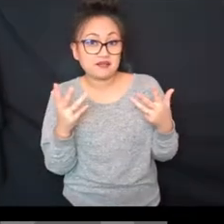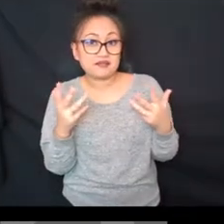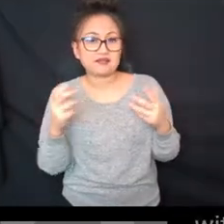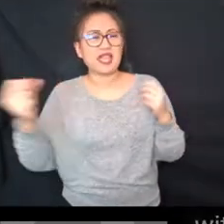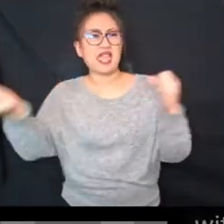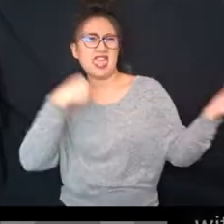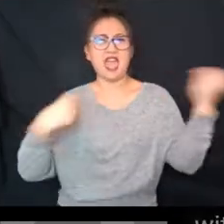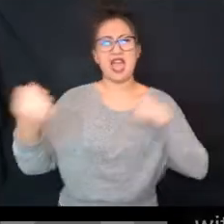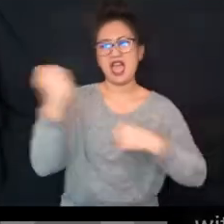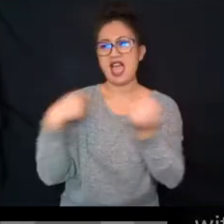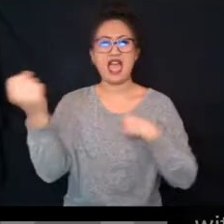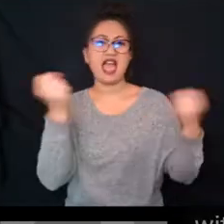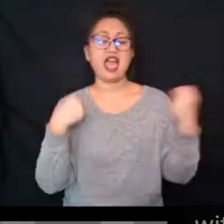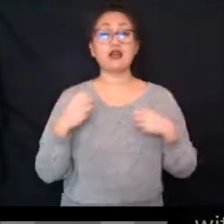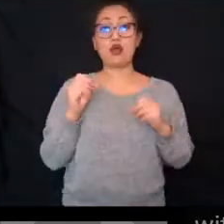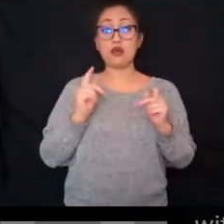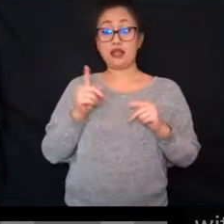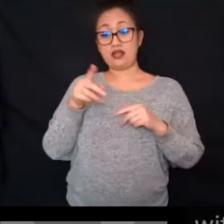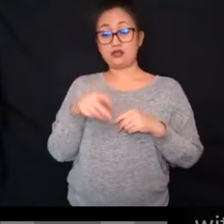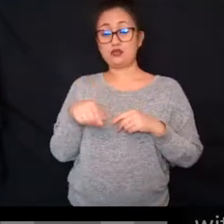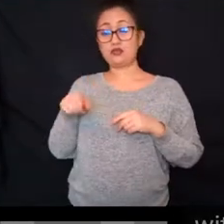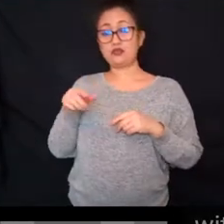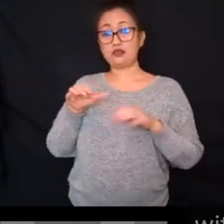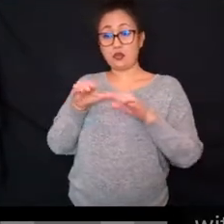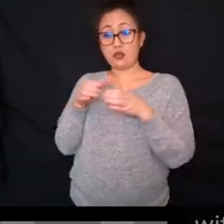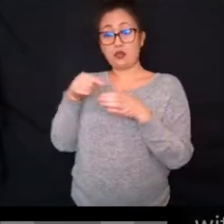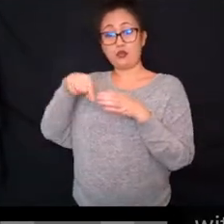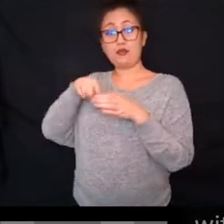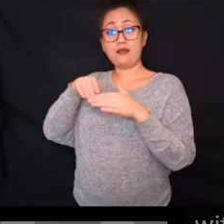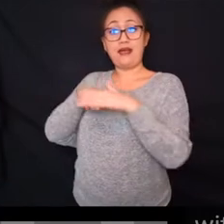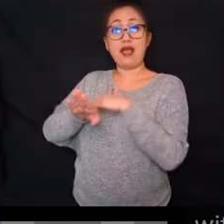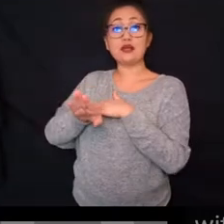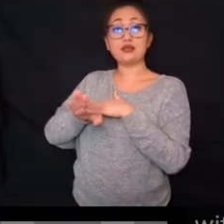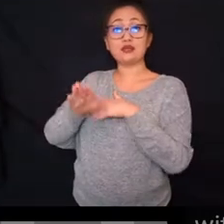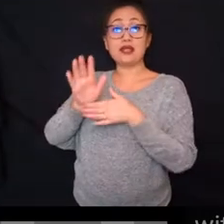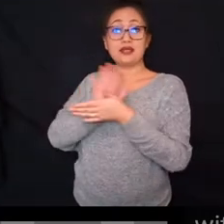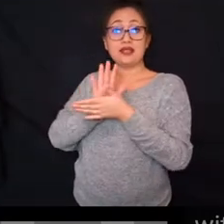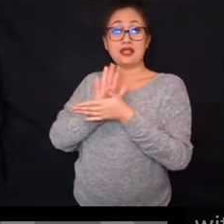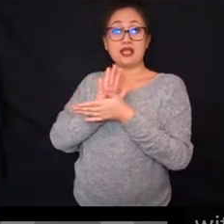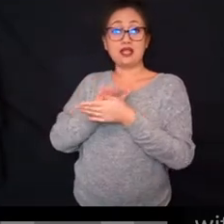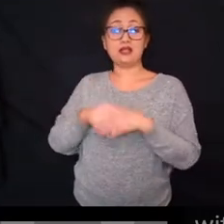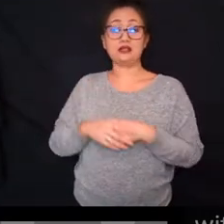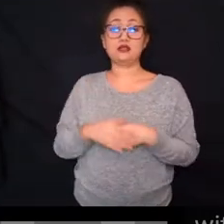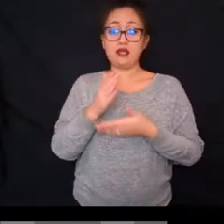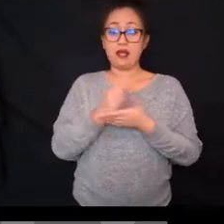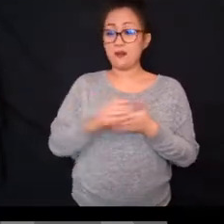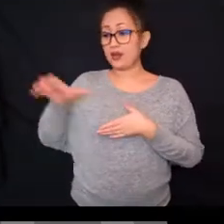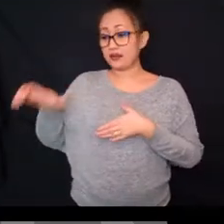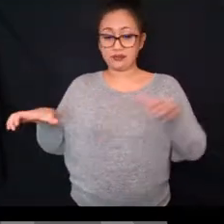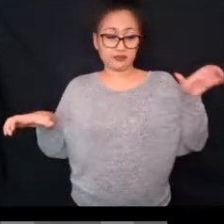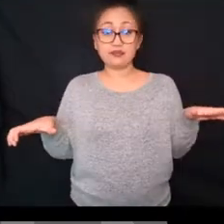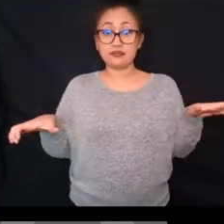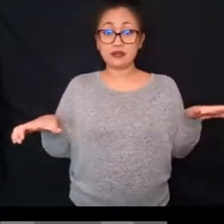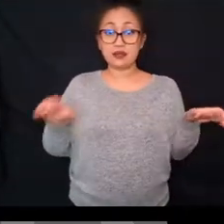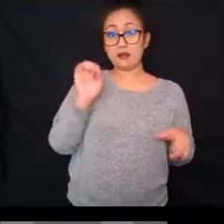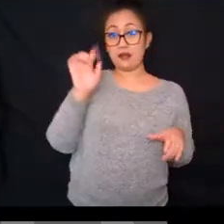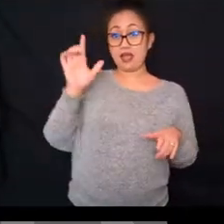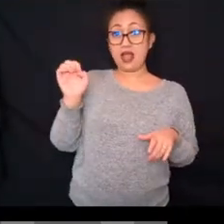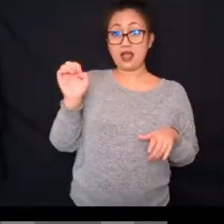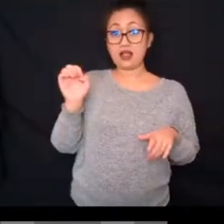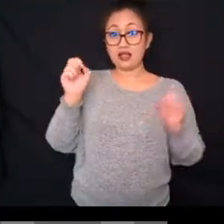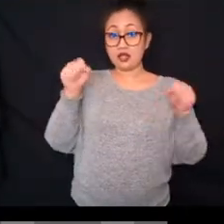All right. Well, they're going into the theater, and we have parts with seats over here and a part over here with seats. So, Miss L, would you lead our